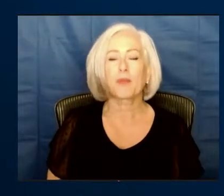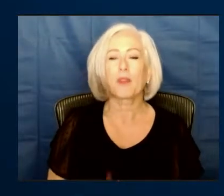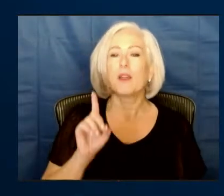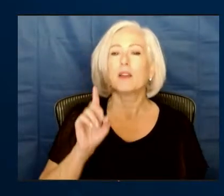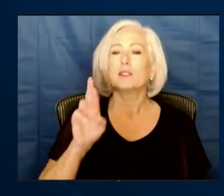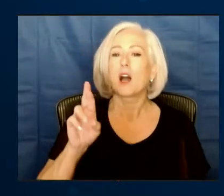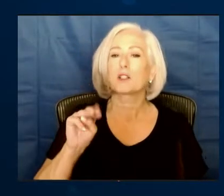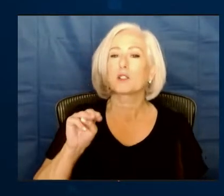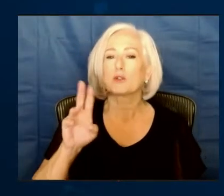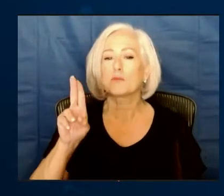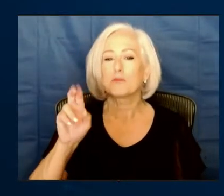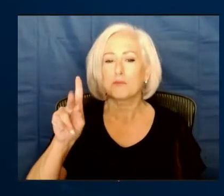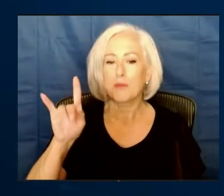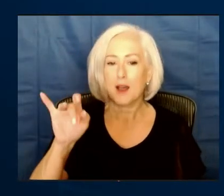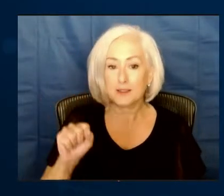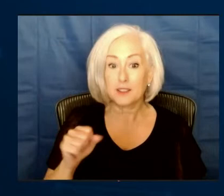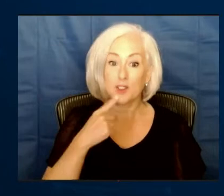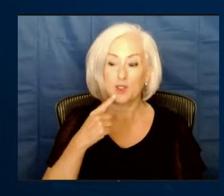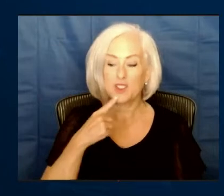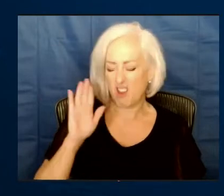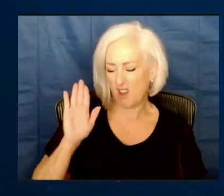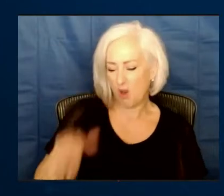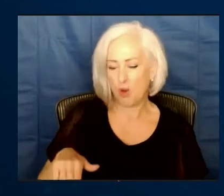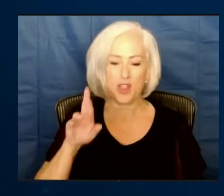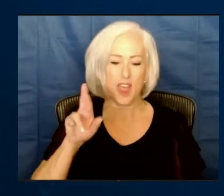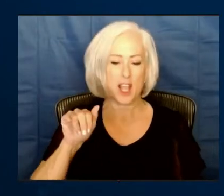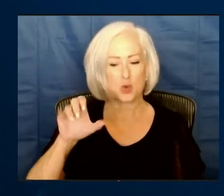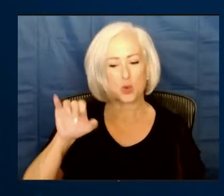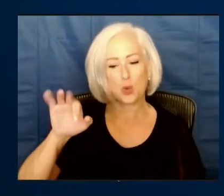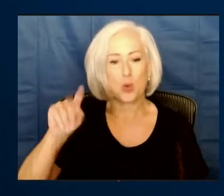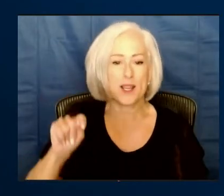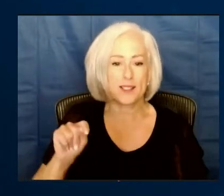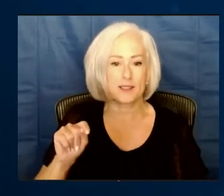racist, that immediately labels you as being angry.